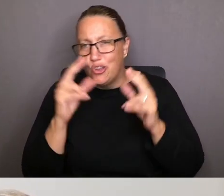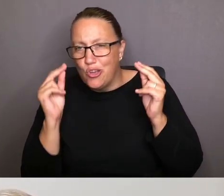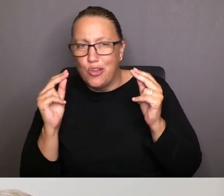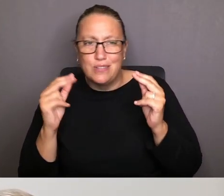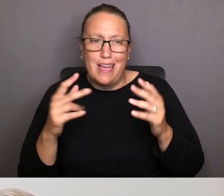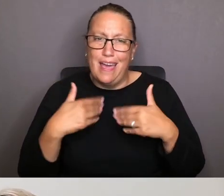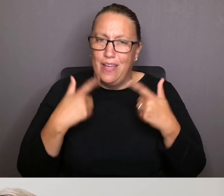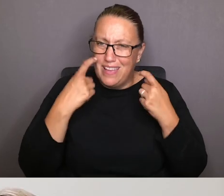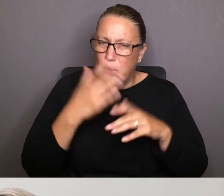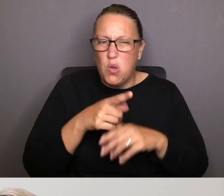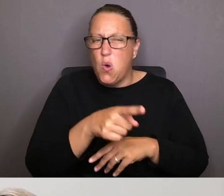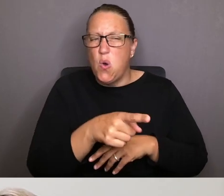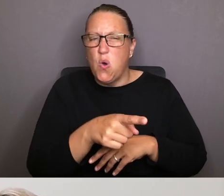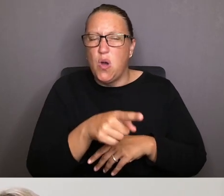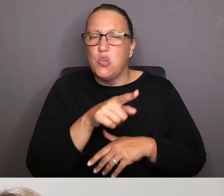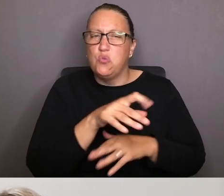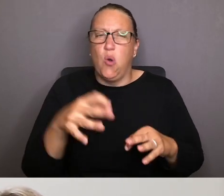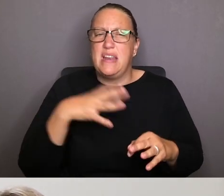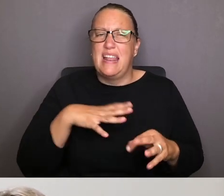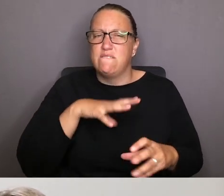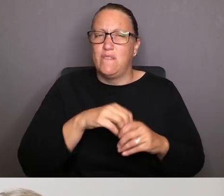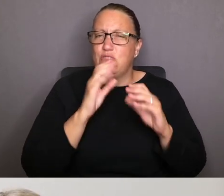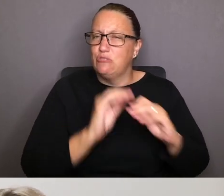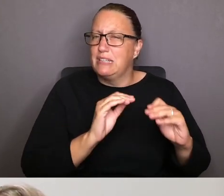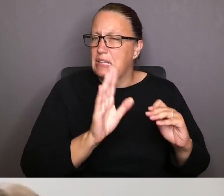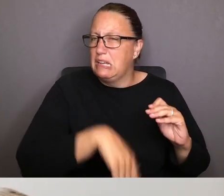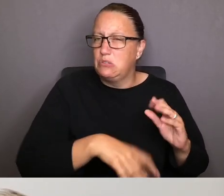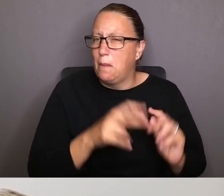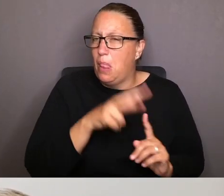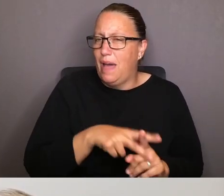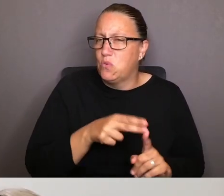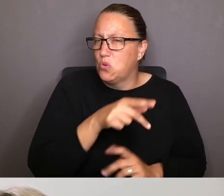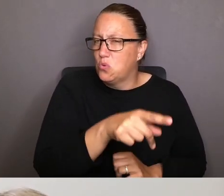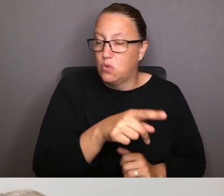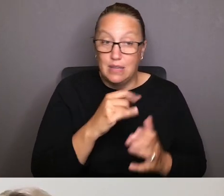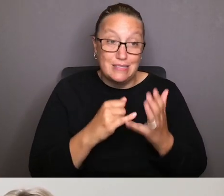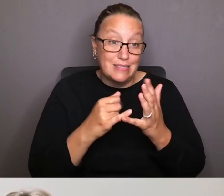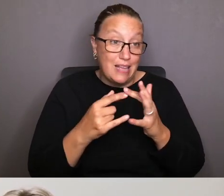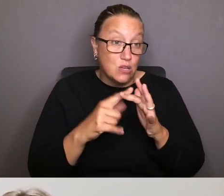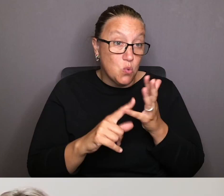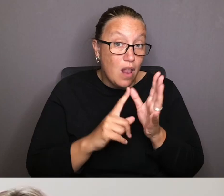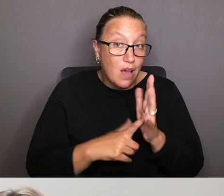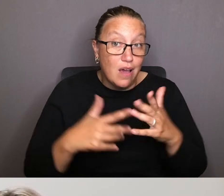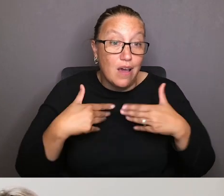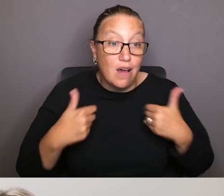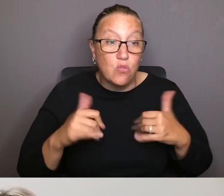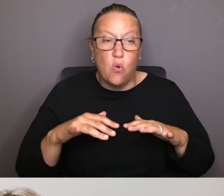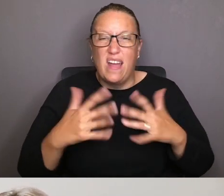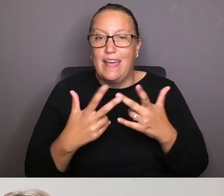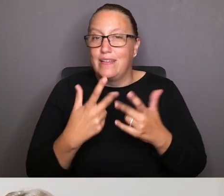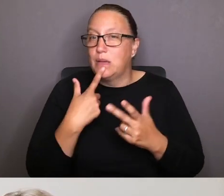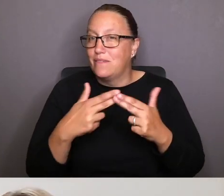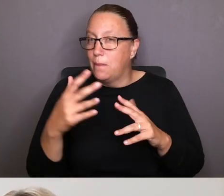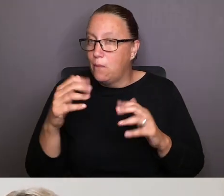really common one is what I refer to as not applicable. So what we hear a lot,